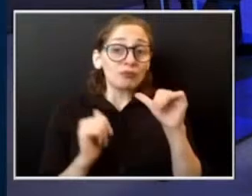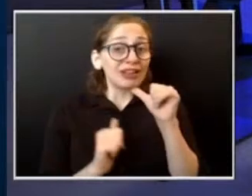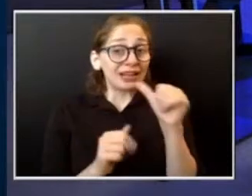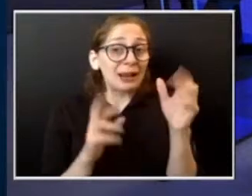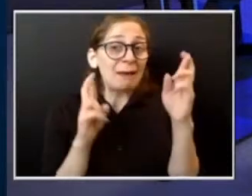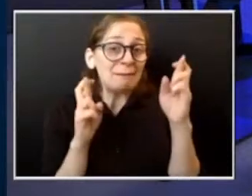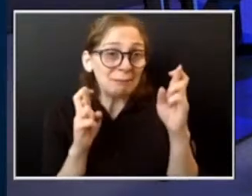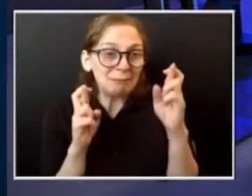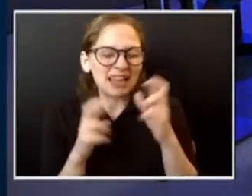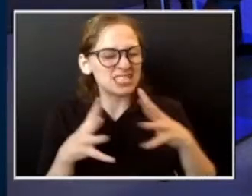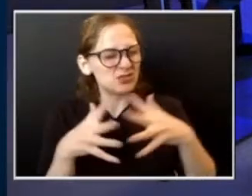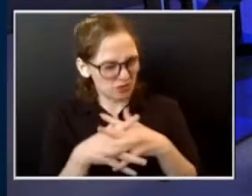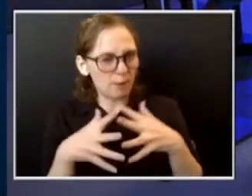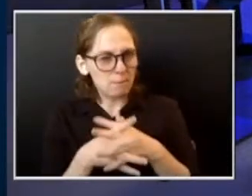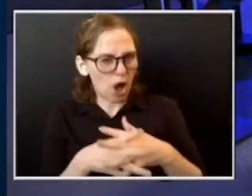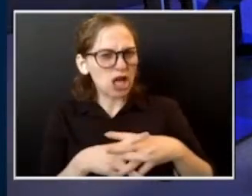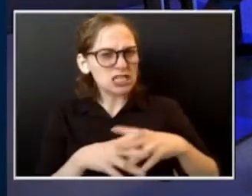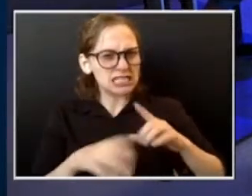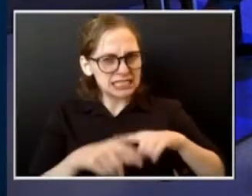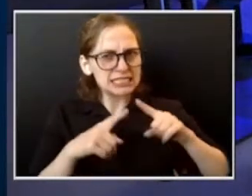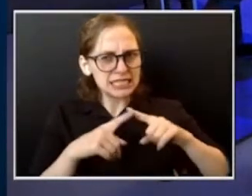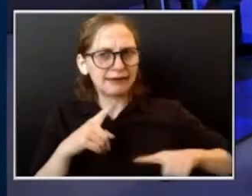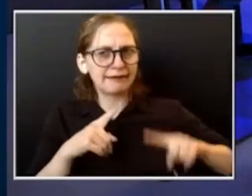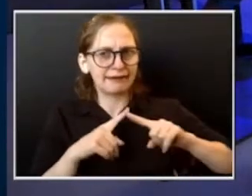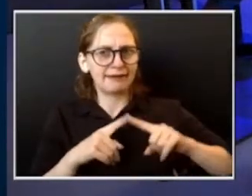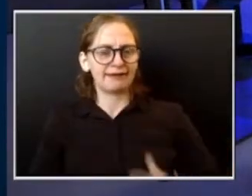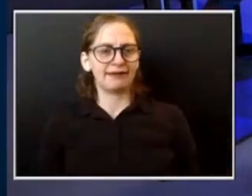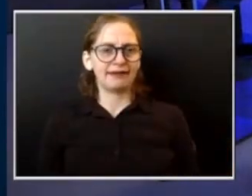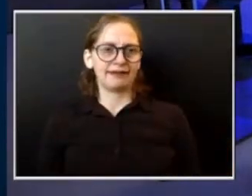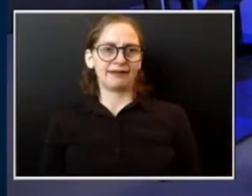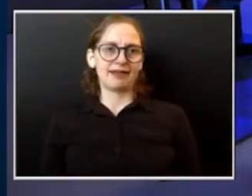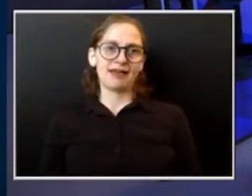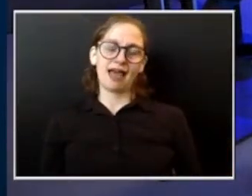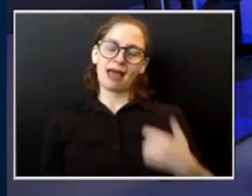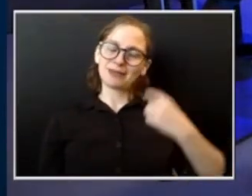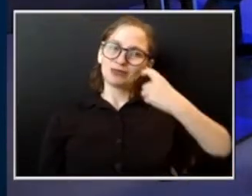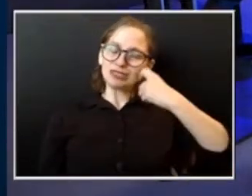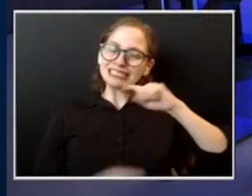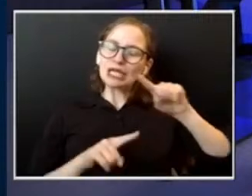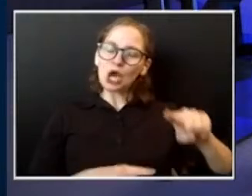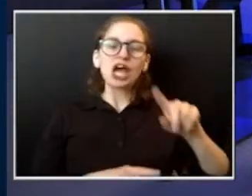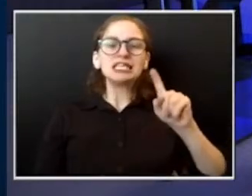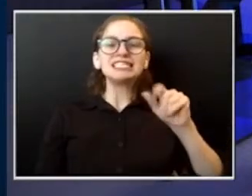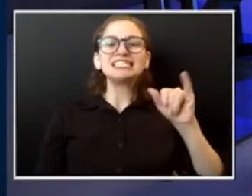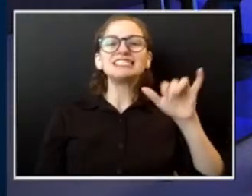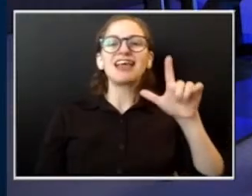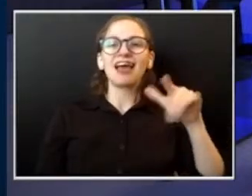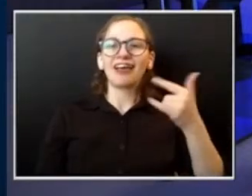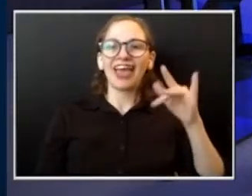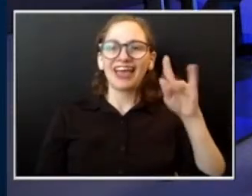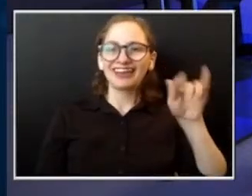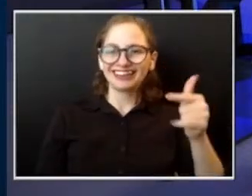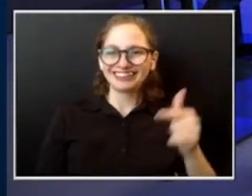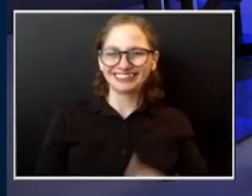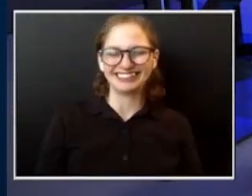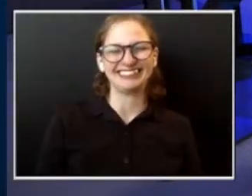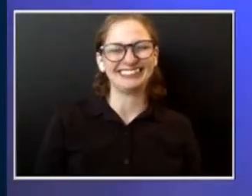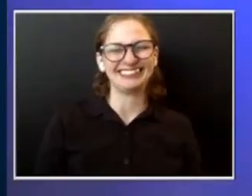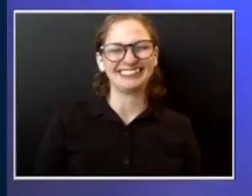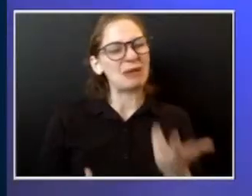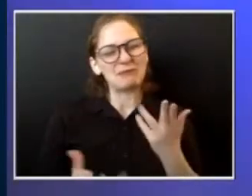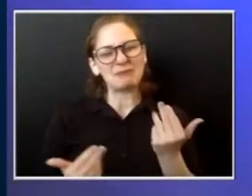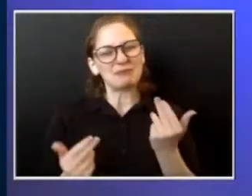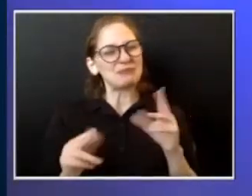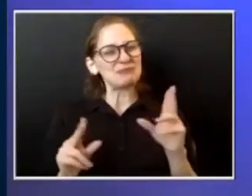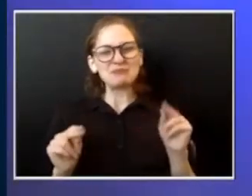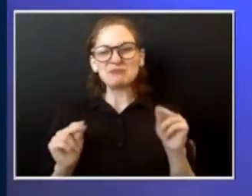season. I've been doing some tailgating lately. But no, I have had no problems